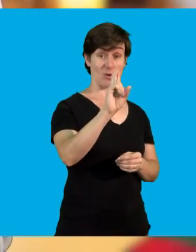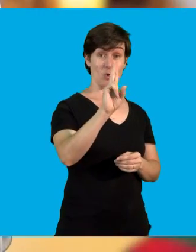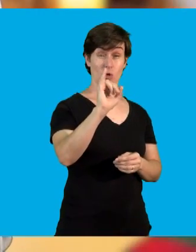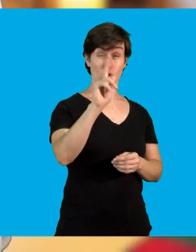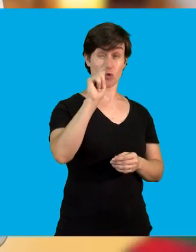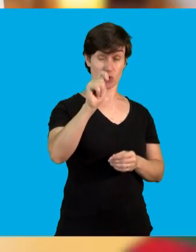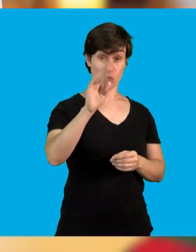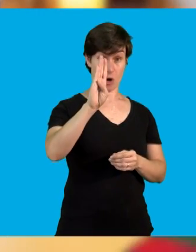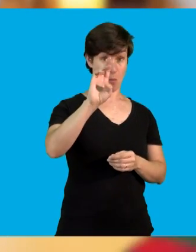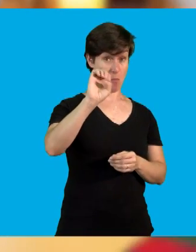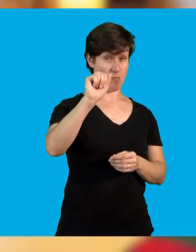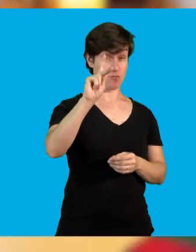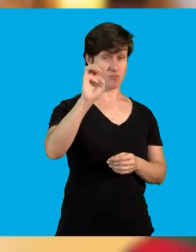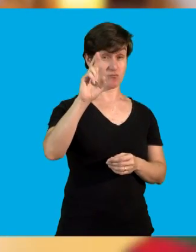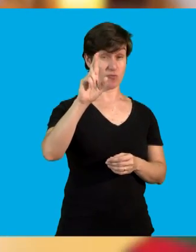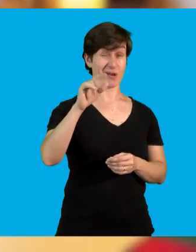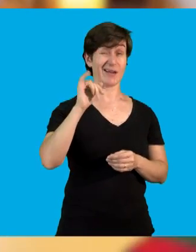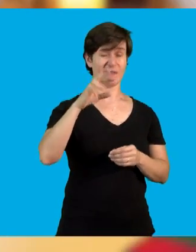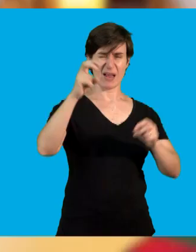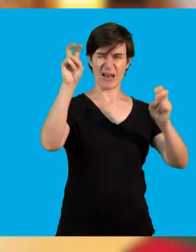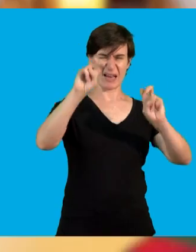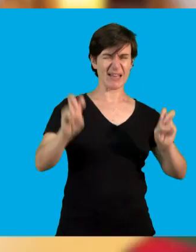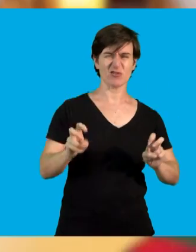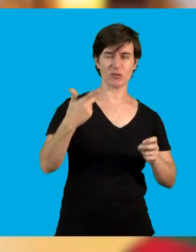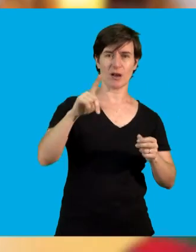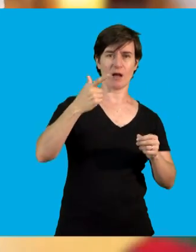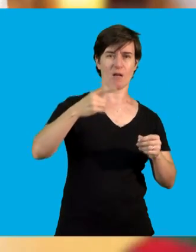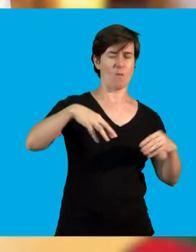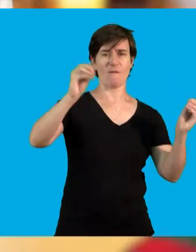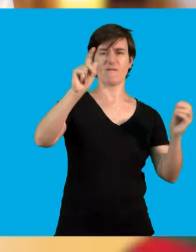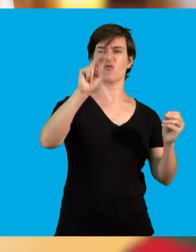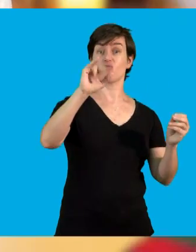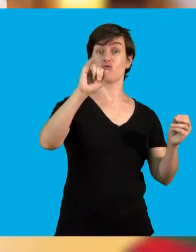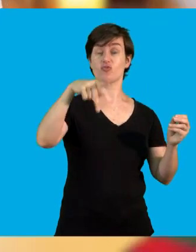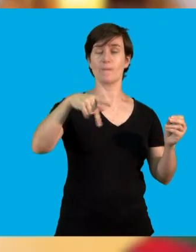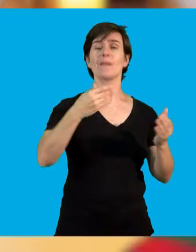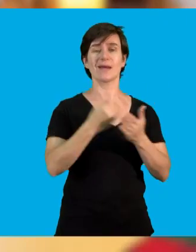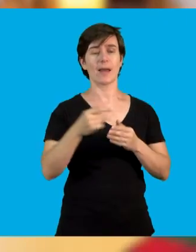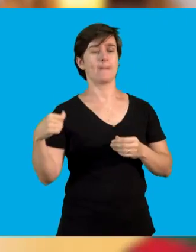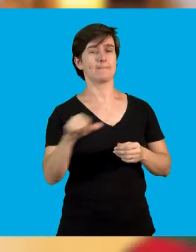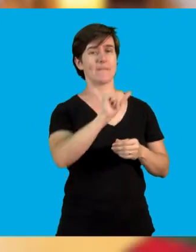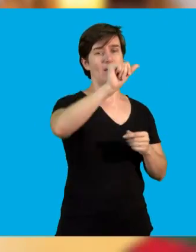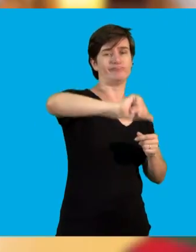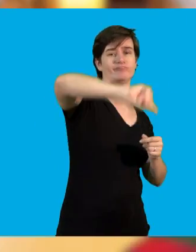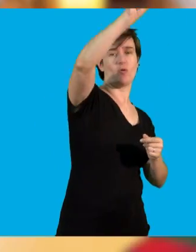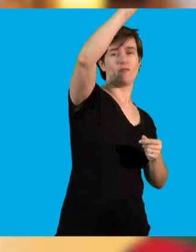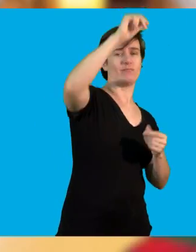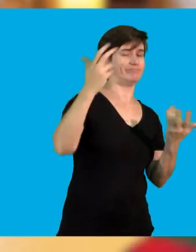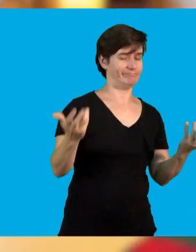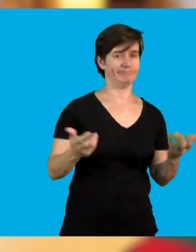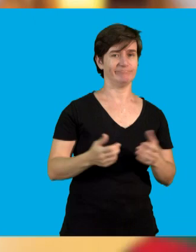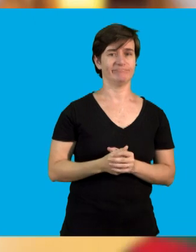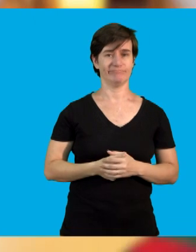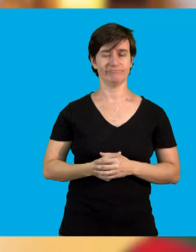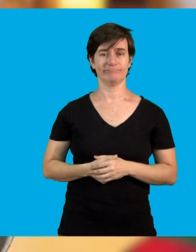circuit trips, you can just go to the circuit, and then you can just reset it and restart all over the process